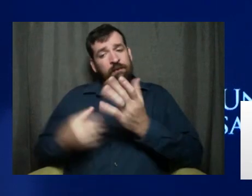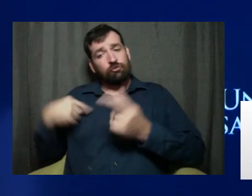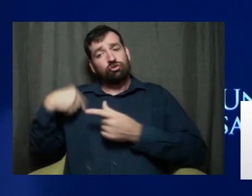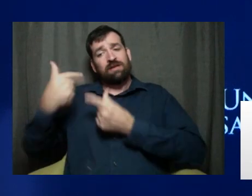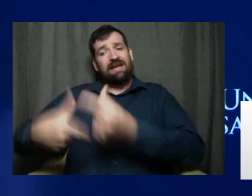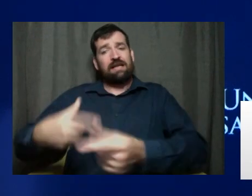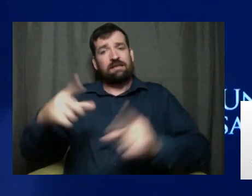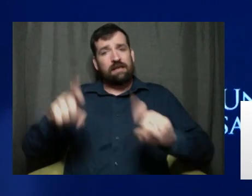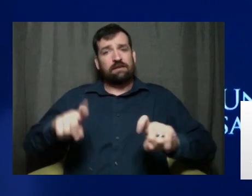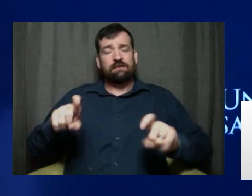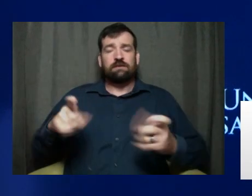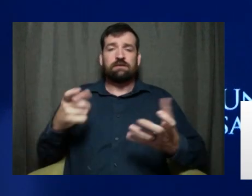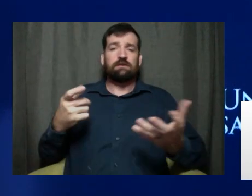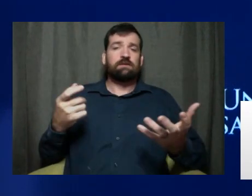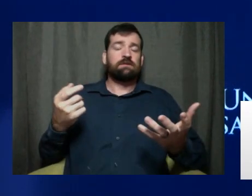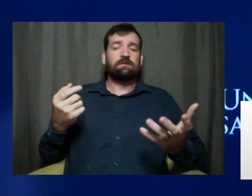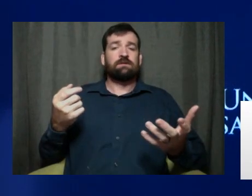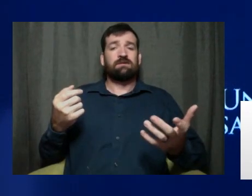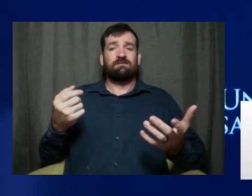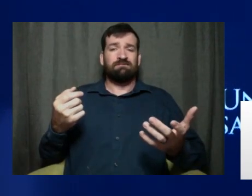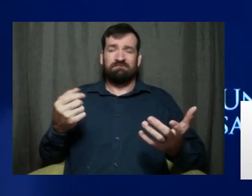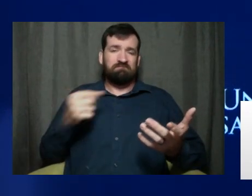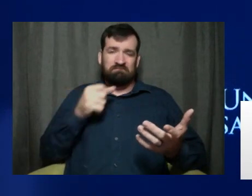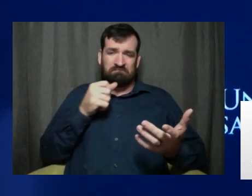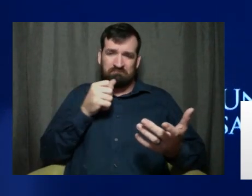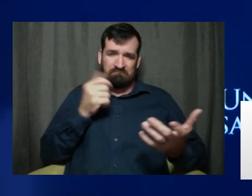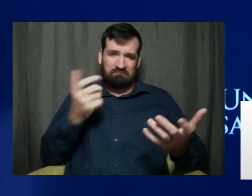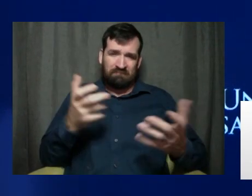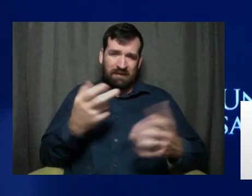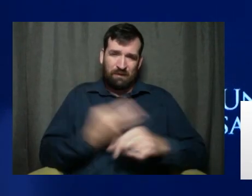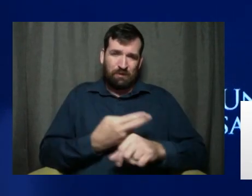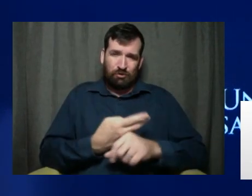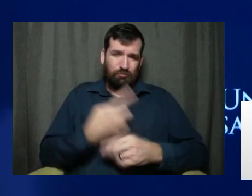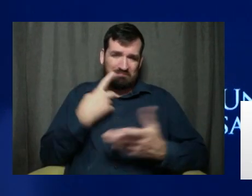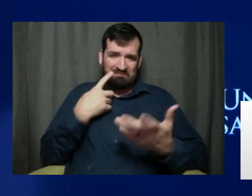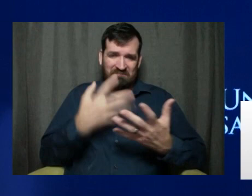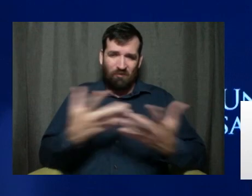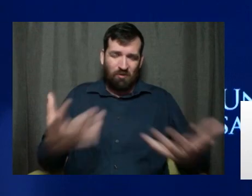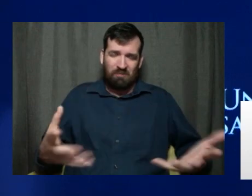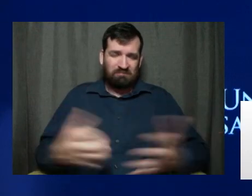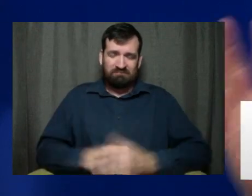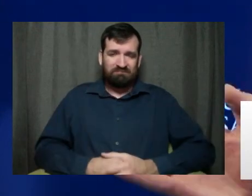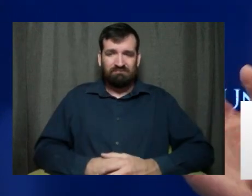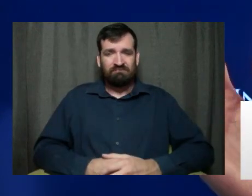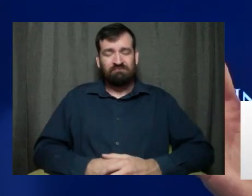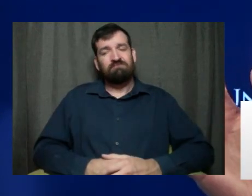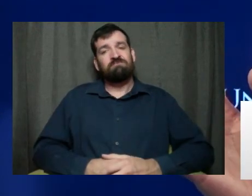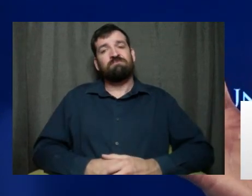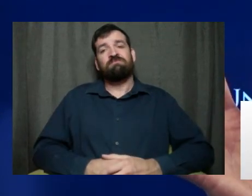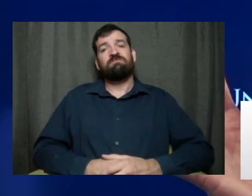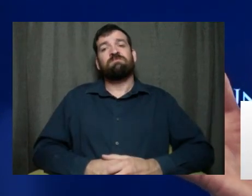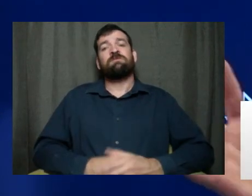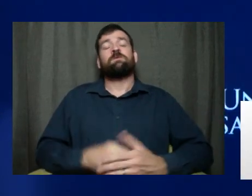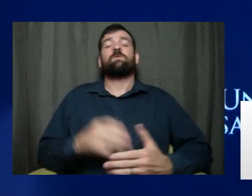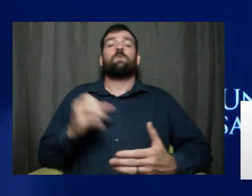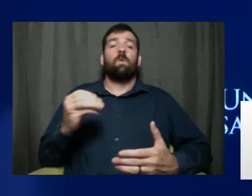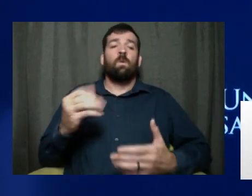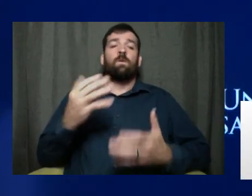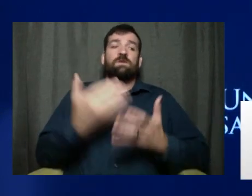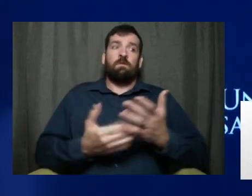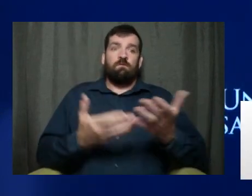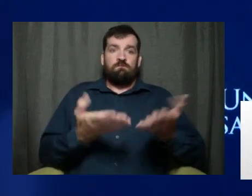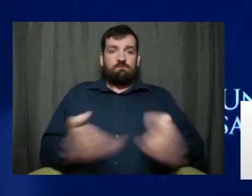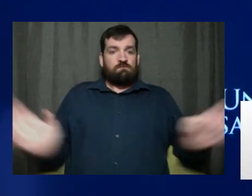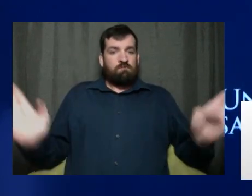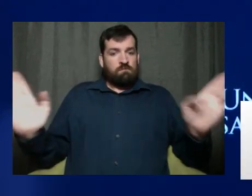really is probably not of great utility, and so there's kind of big, wide tests you can do genetically, but